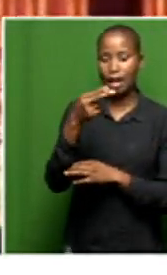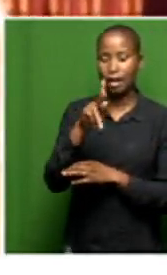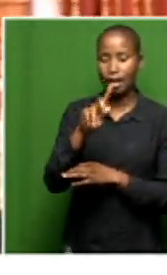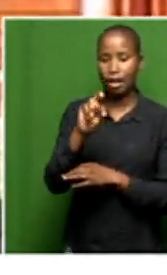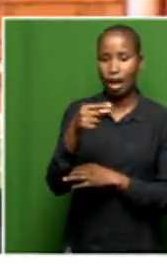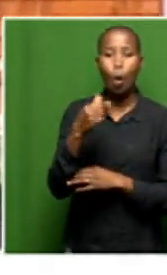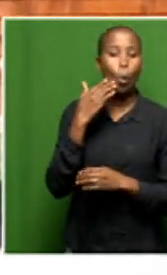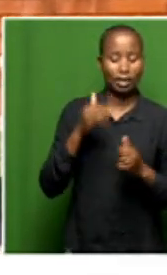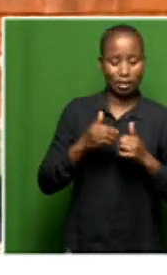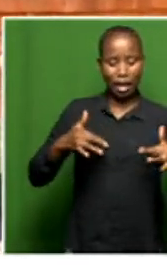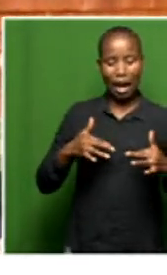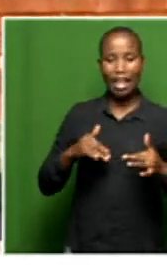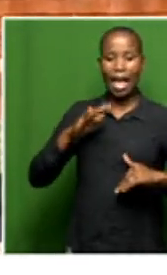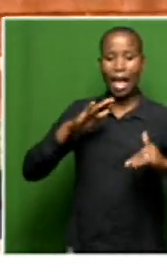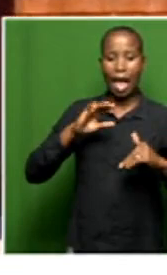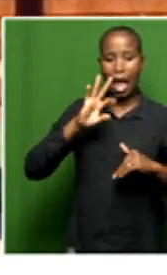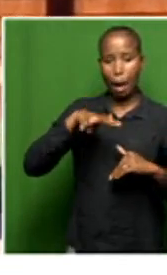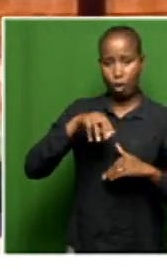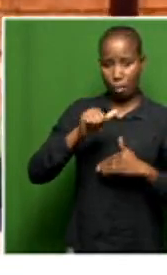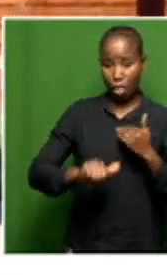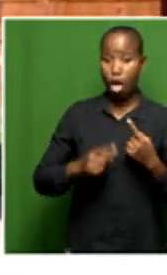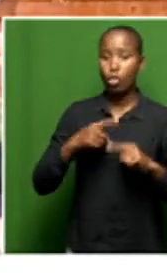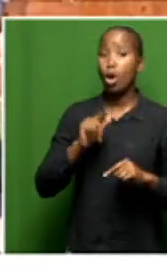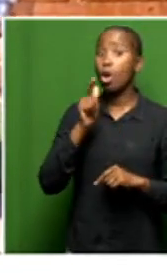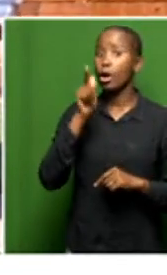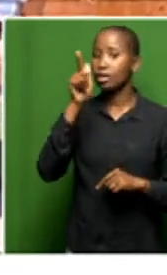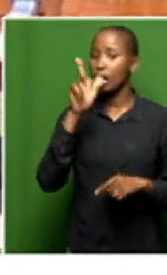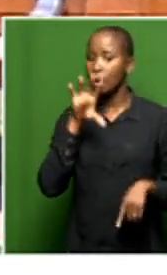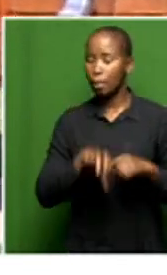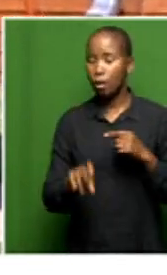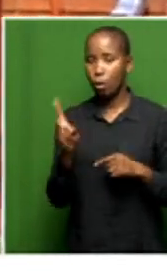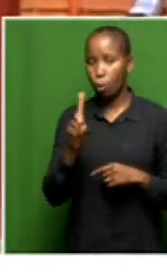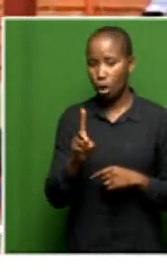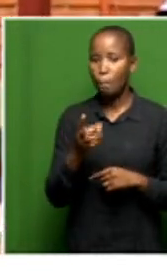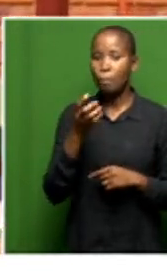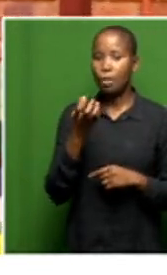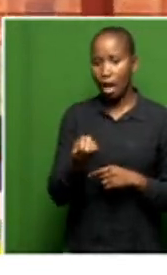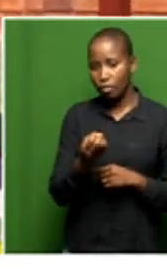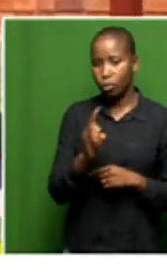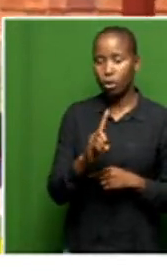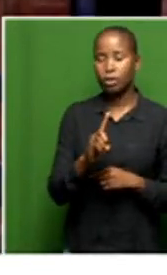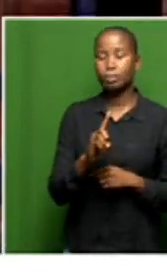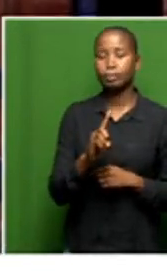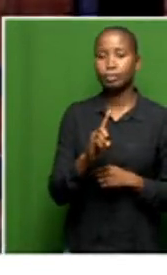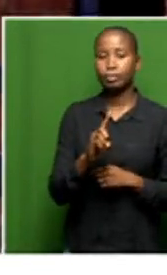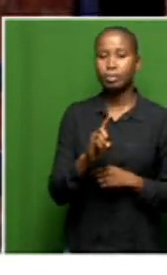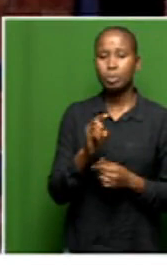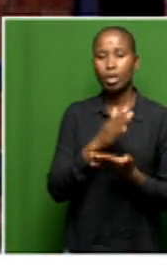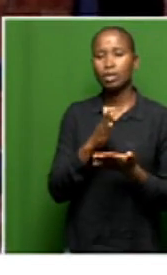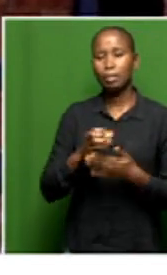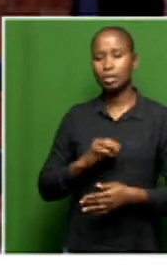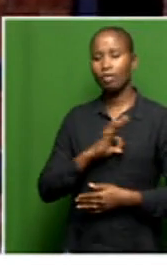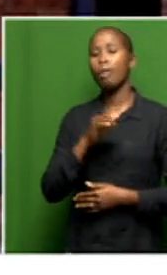April. We then realized that there was staff that was sitting at Mohlakeng Old Age Home doing